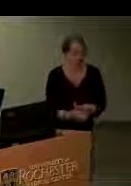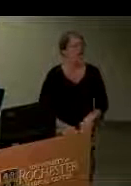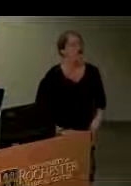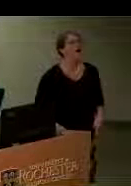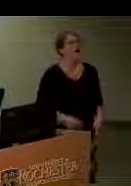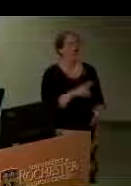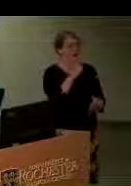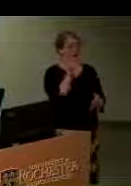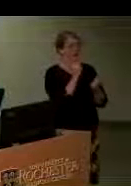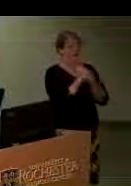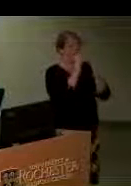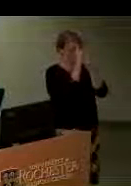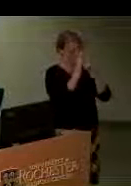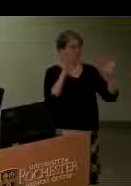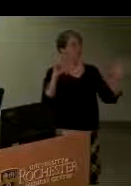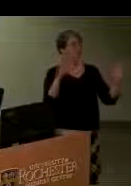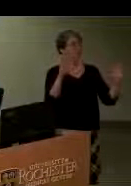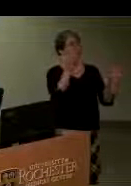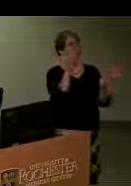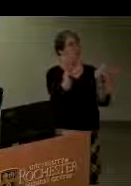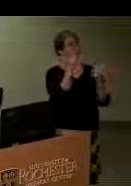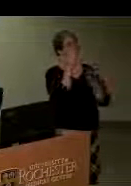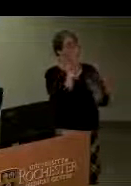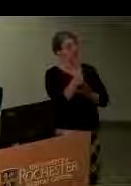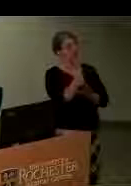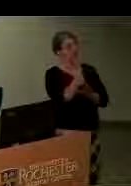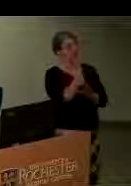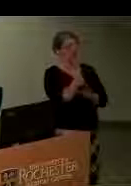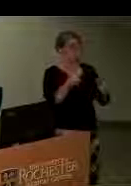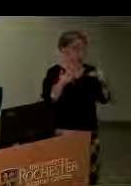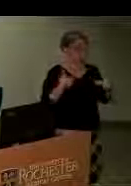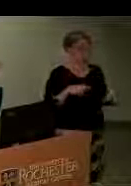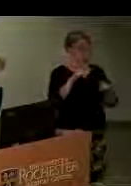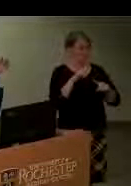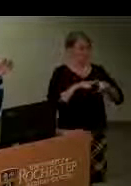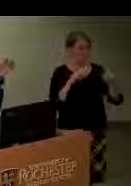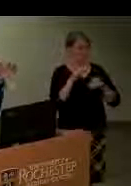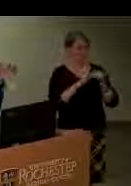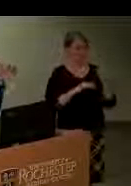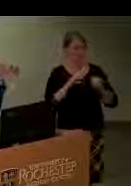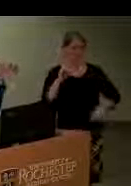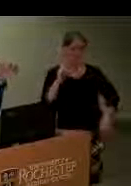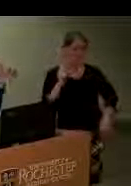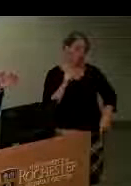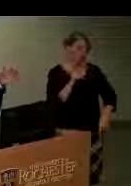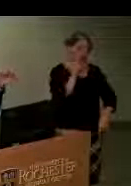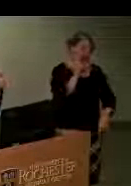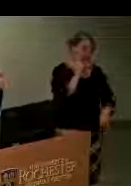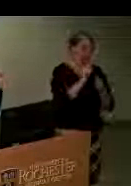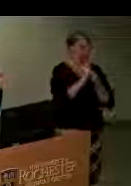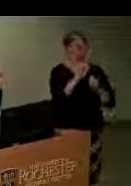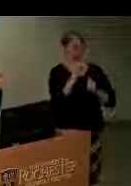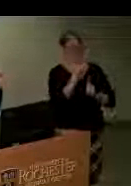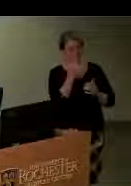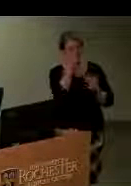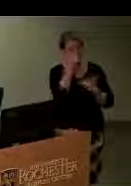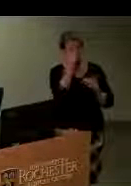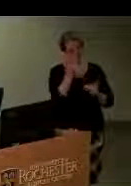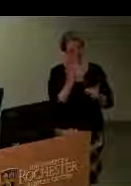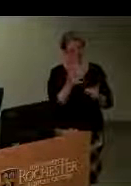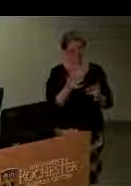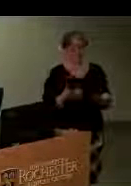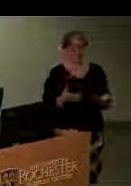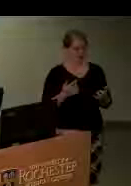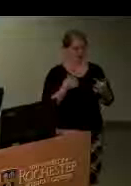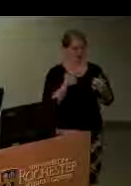that, they reacted differently than a dog or a cat who had a serious illness, who just worried that